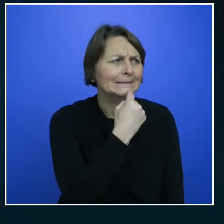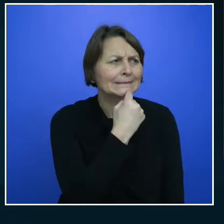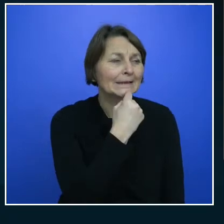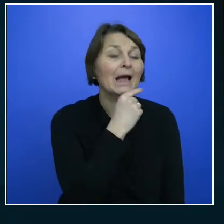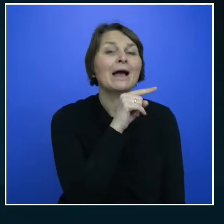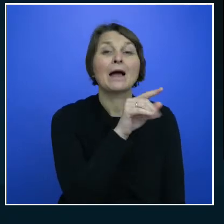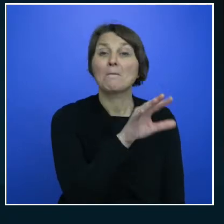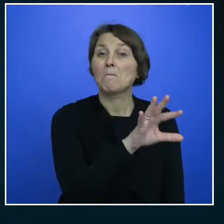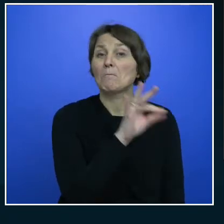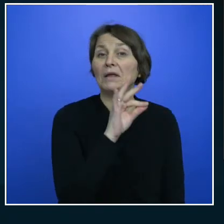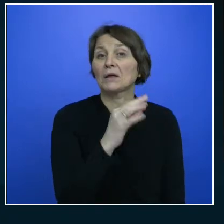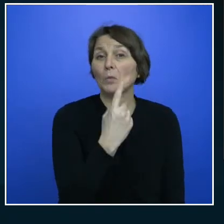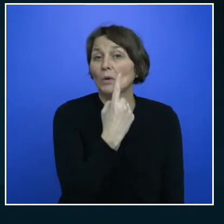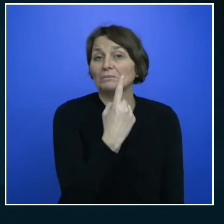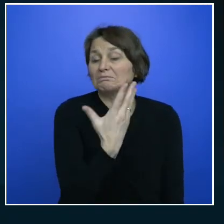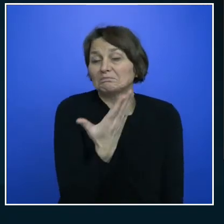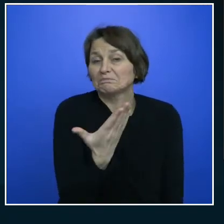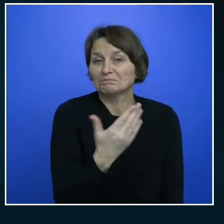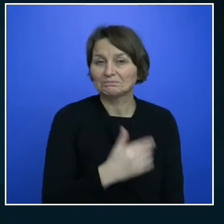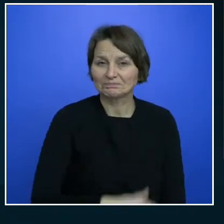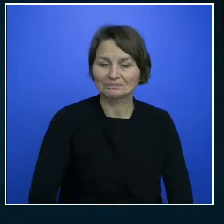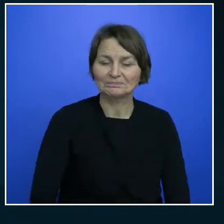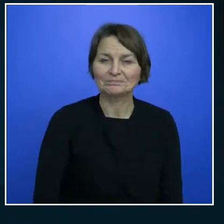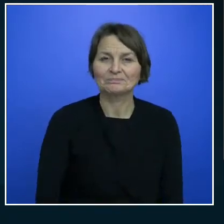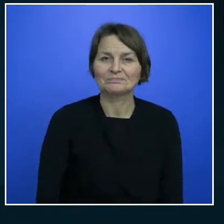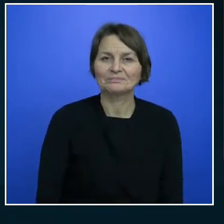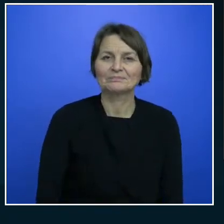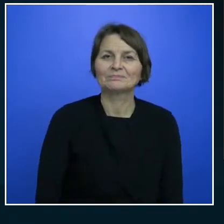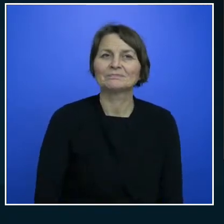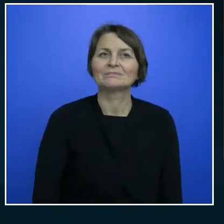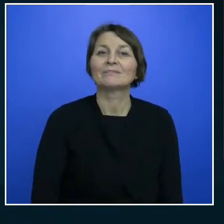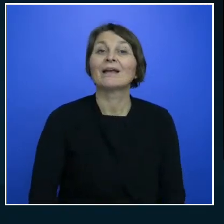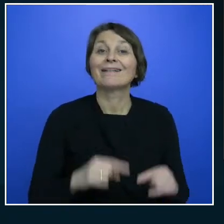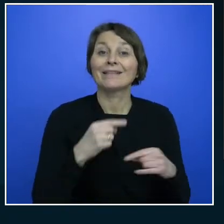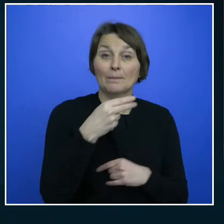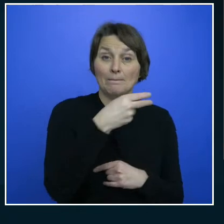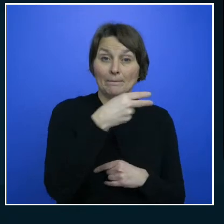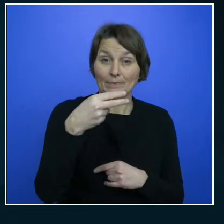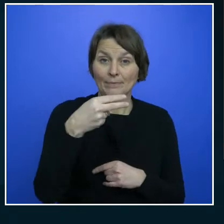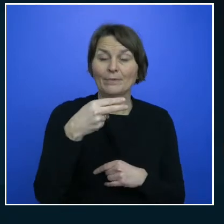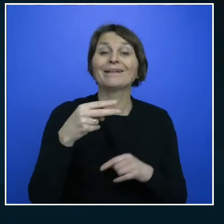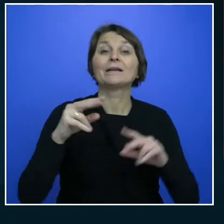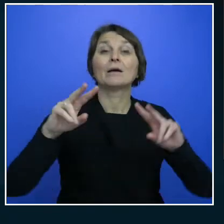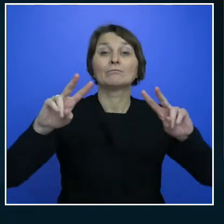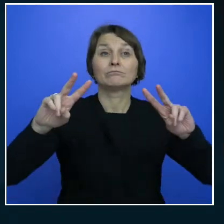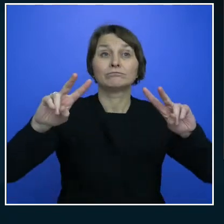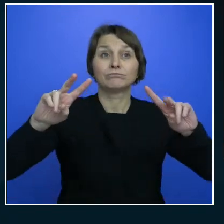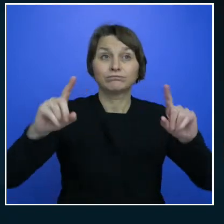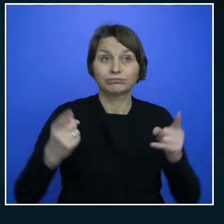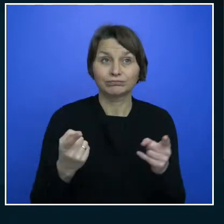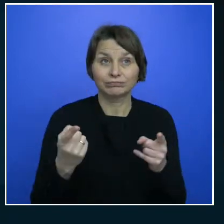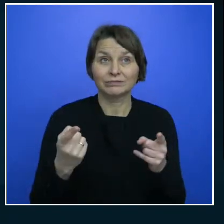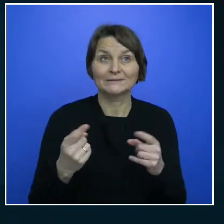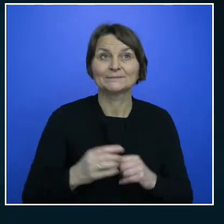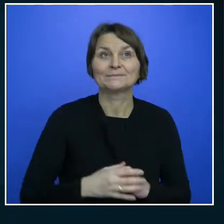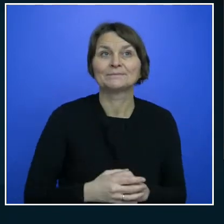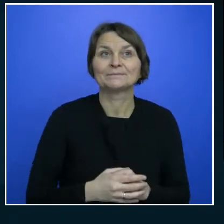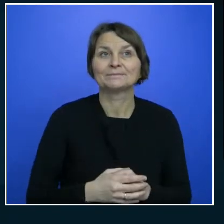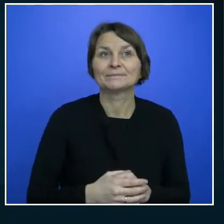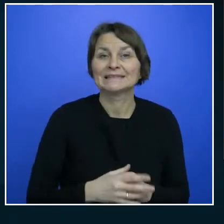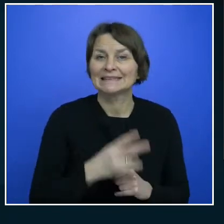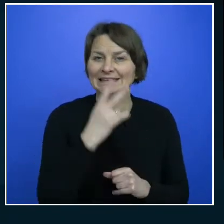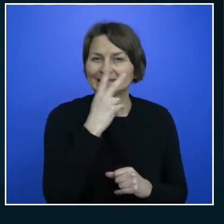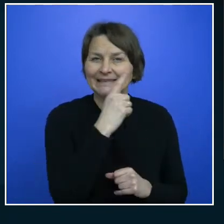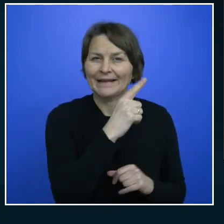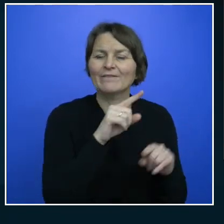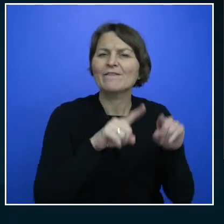one, do the equal sign and the brackets. So the first thing you'll notice is that we have the variable,